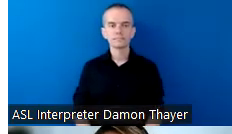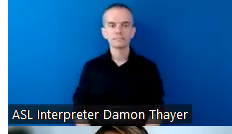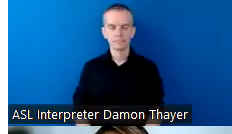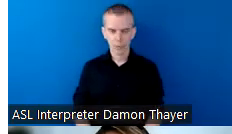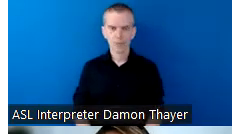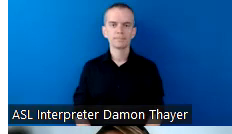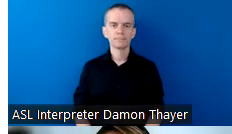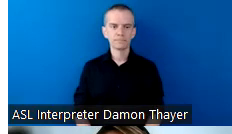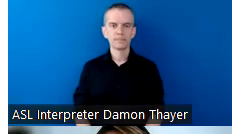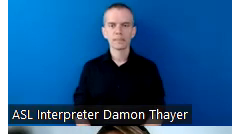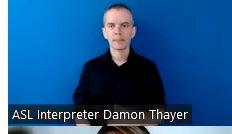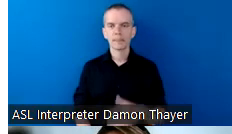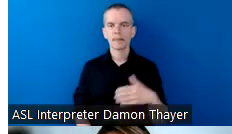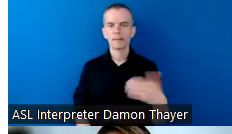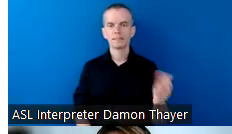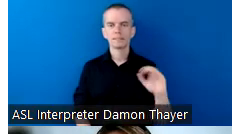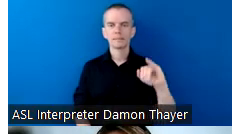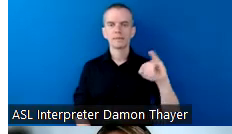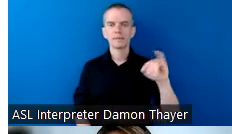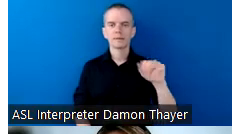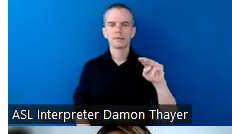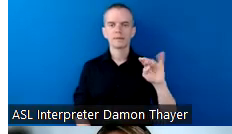Okay, and Jamie, you have the floor.